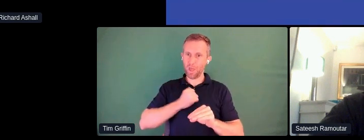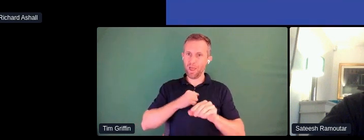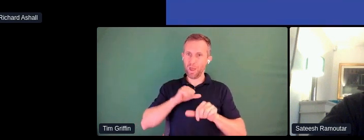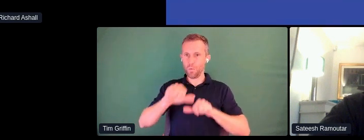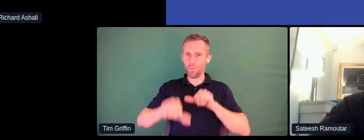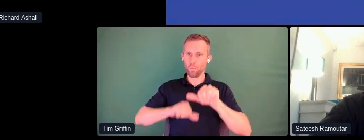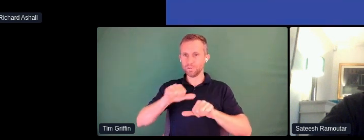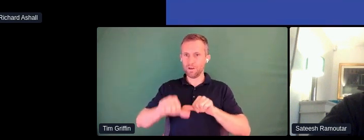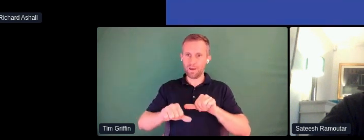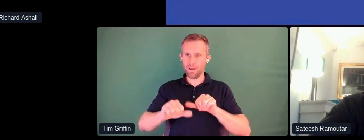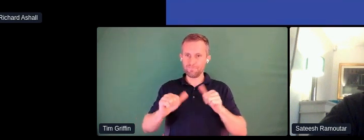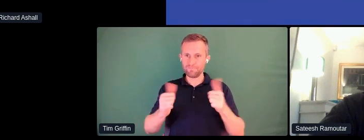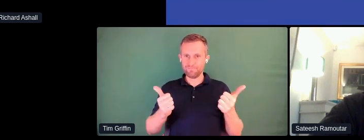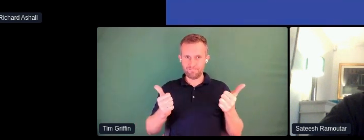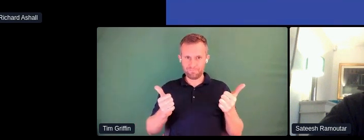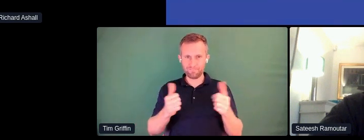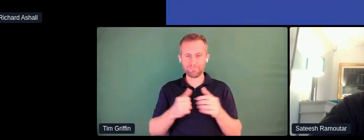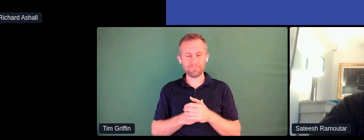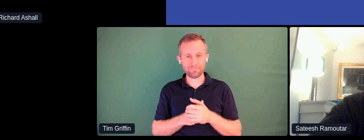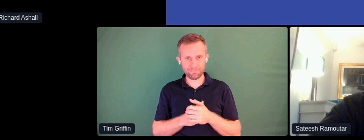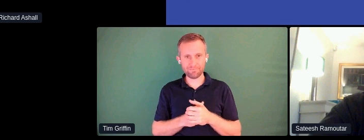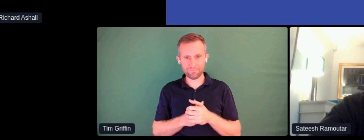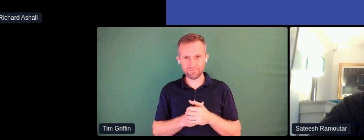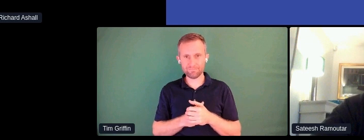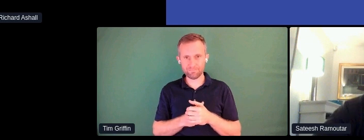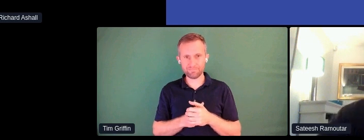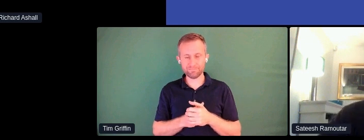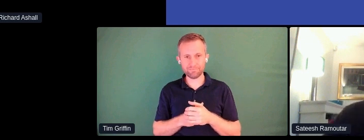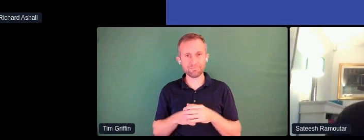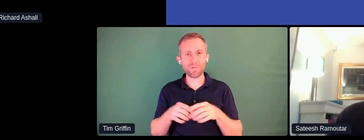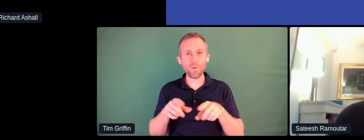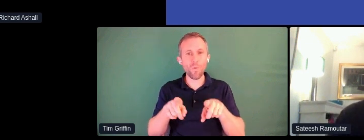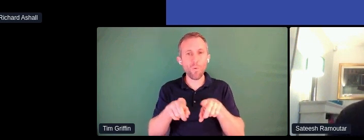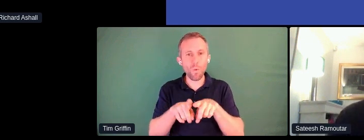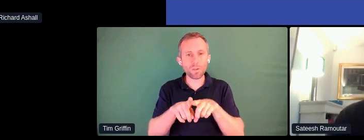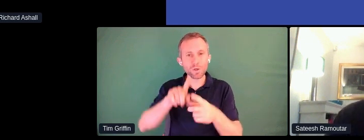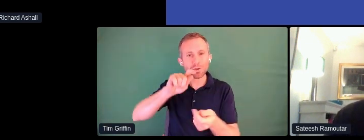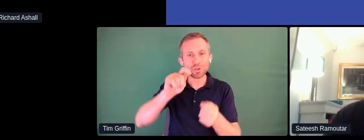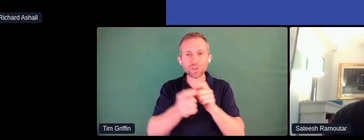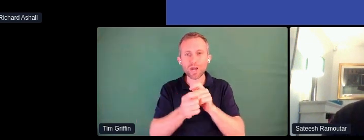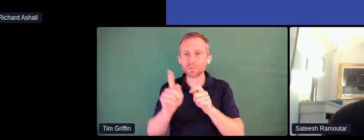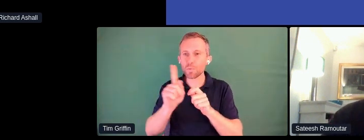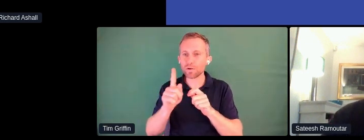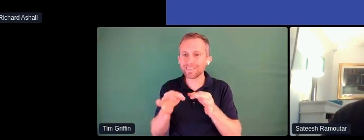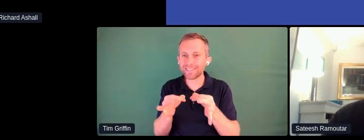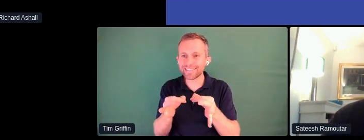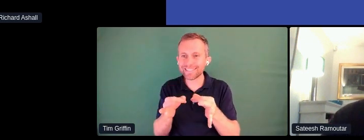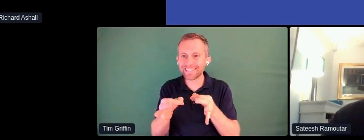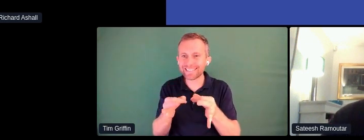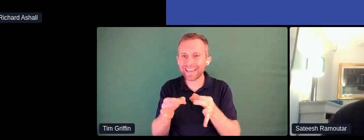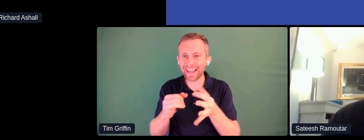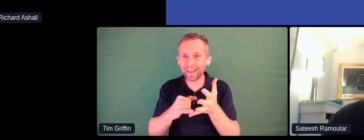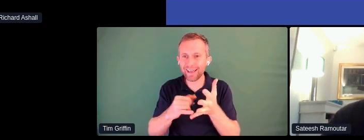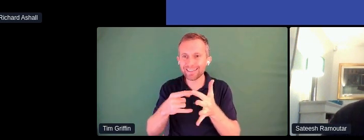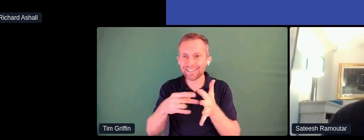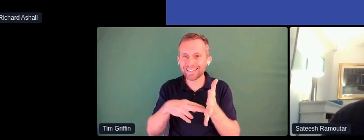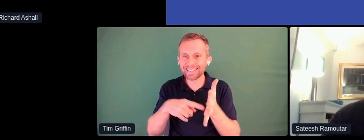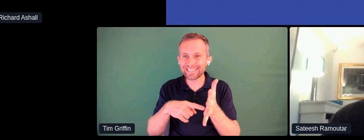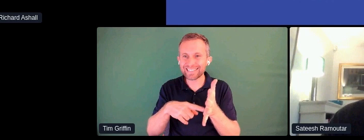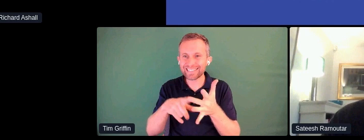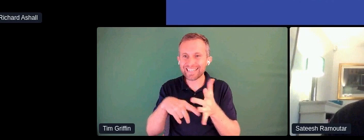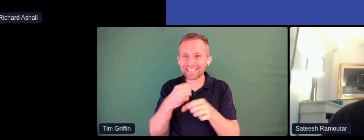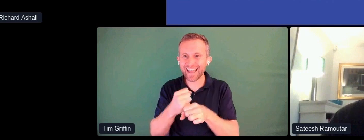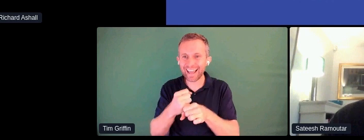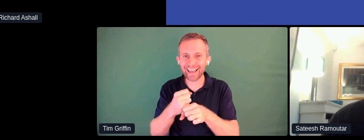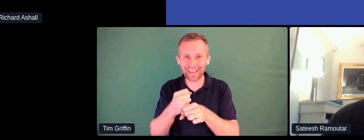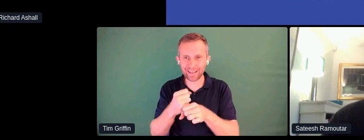One of the other things Sateesh mentioned was the settings magically change. So with the